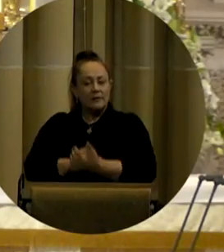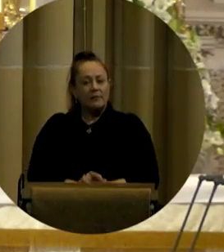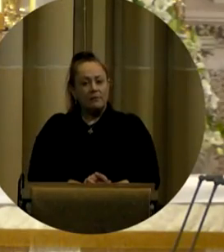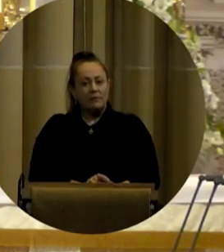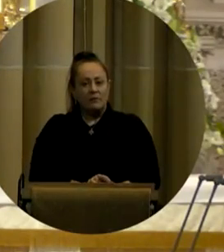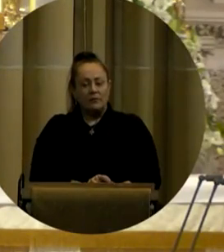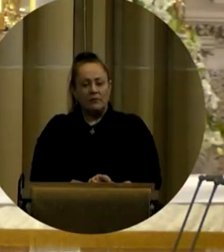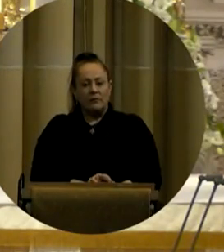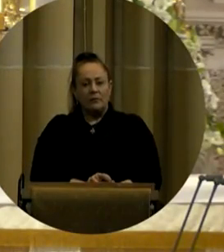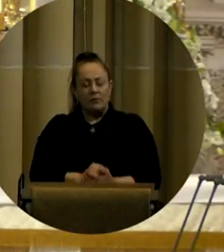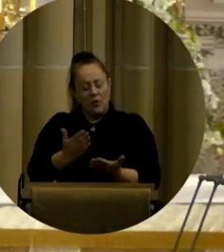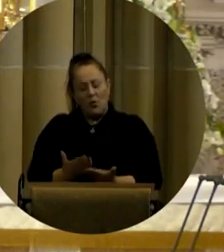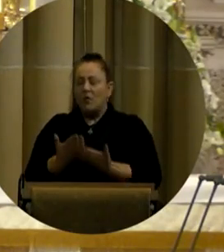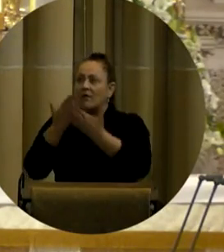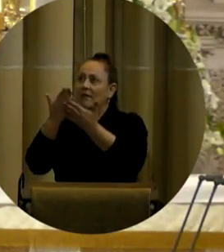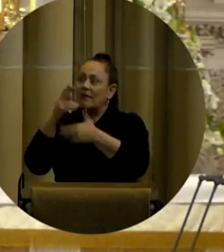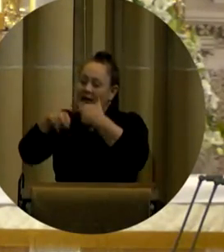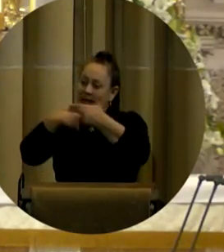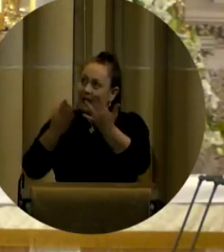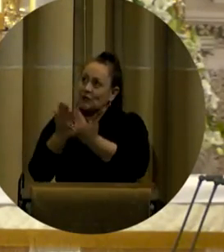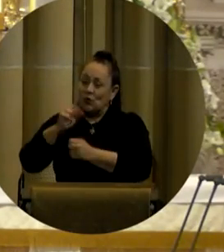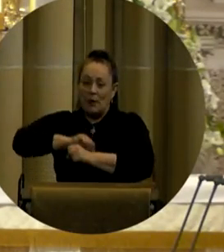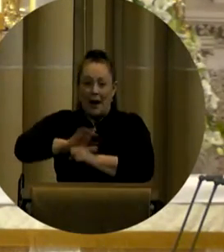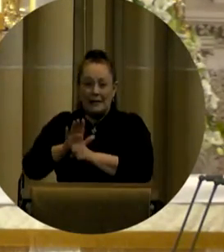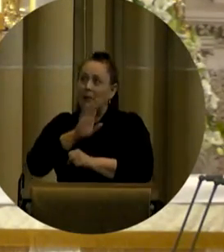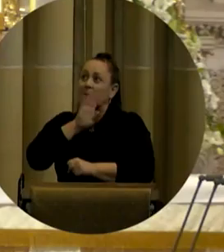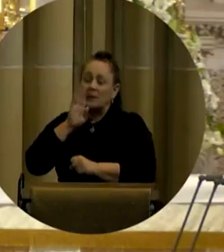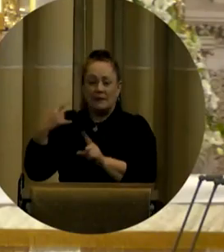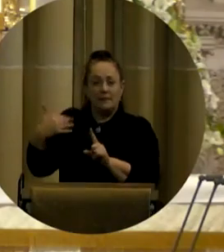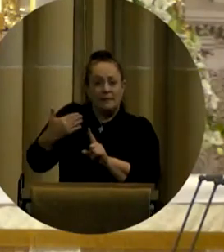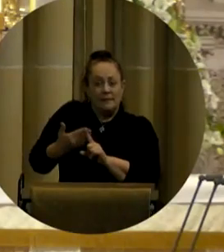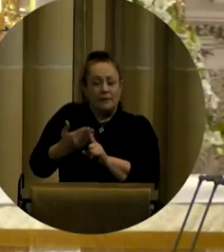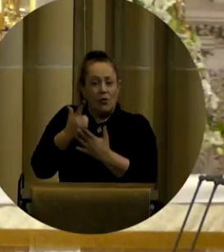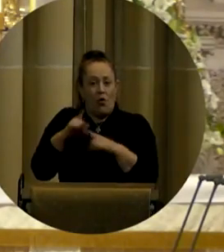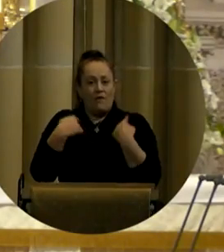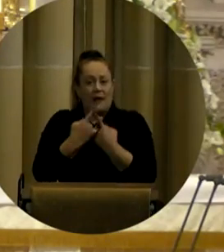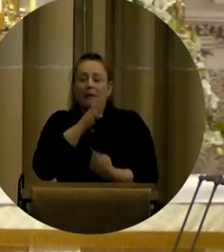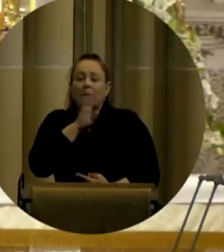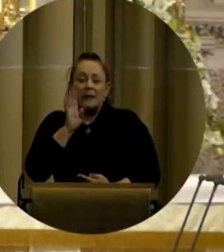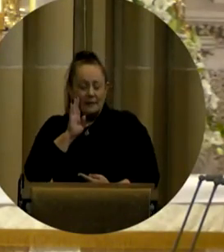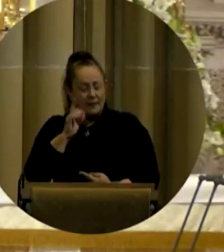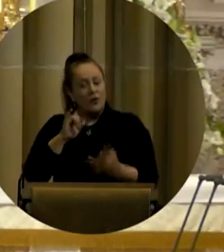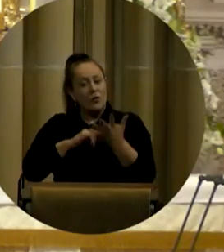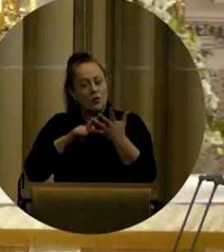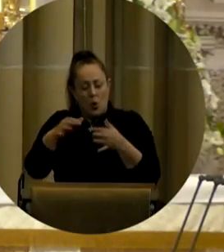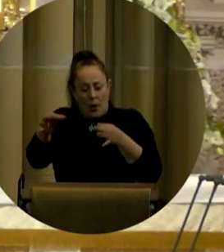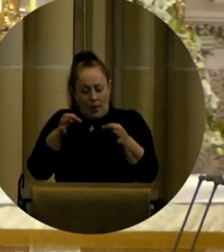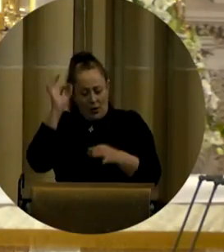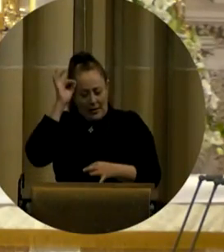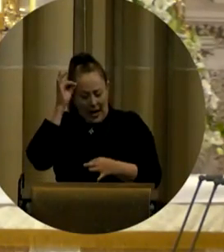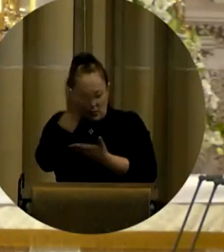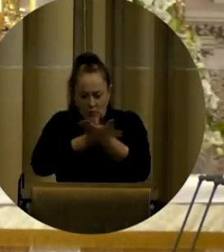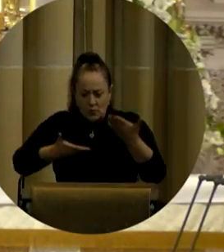Gifts for which we've hungered during this pandemic, and that our plenary council is so concerned